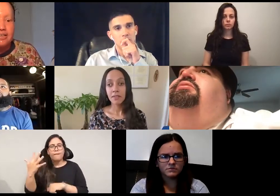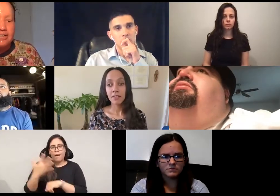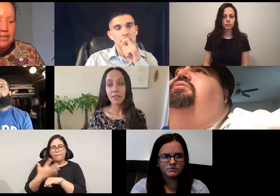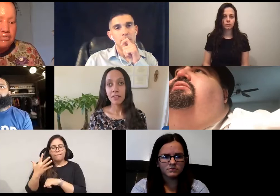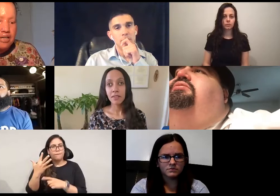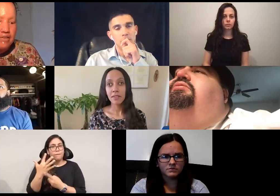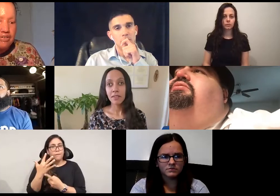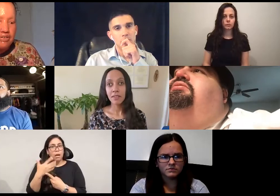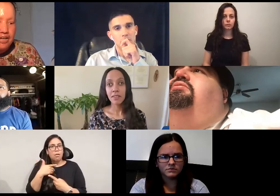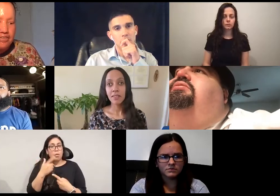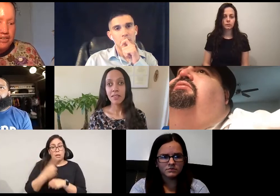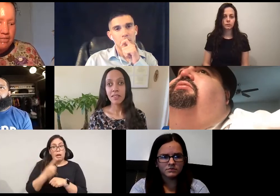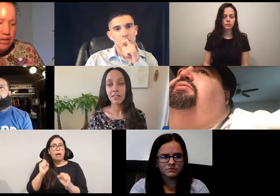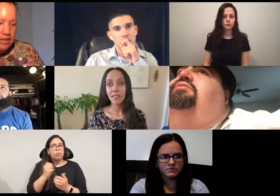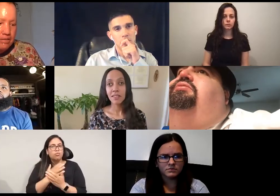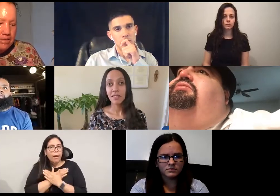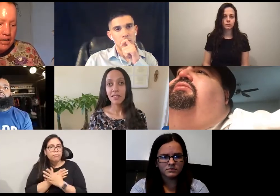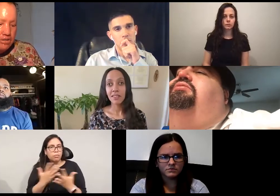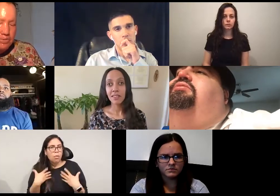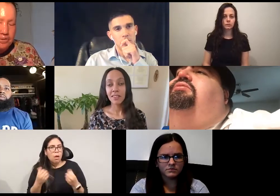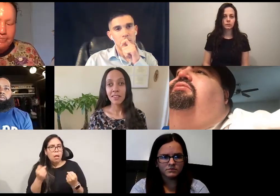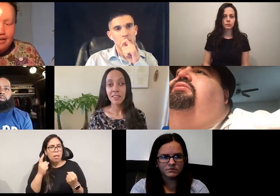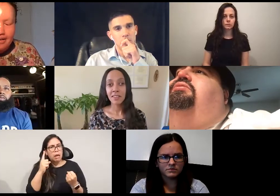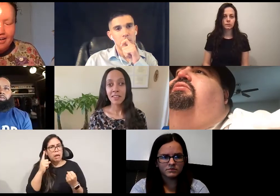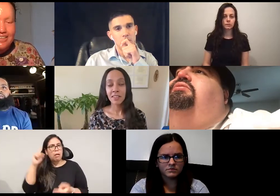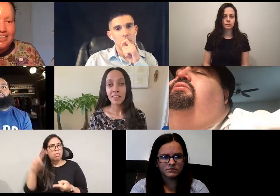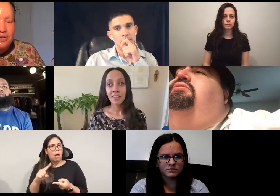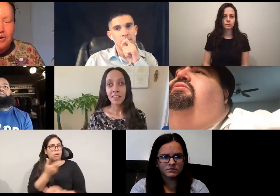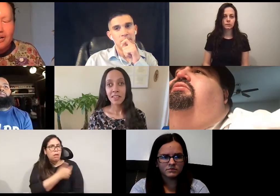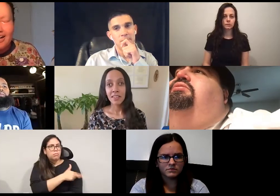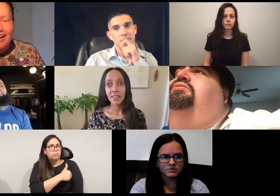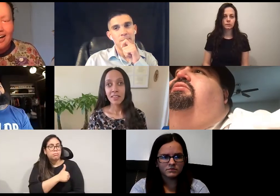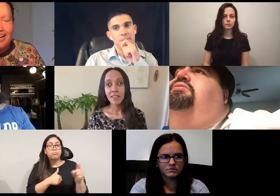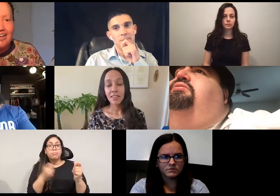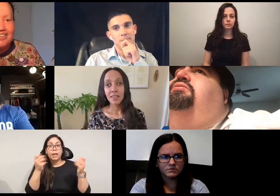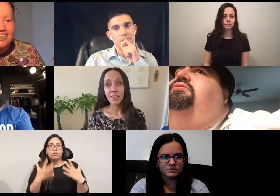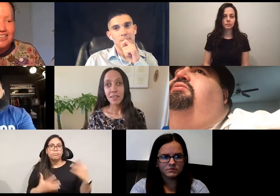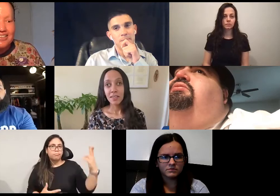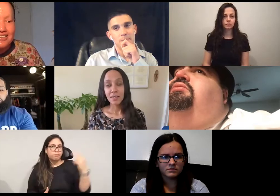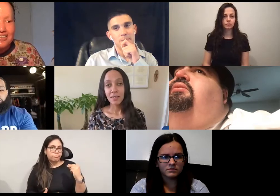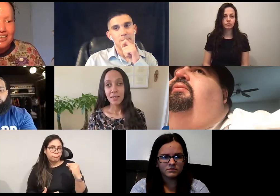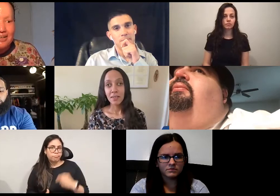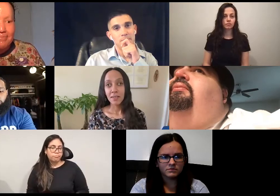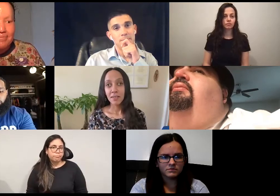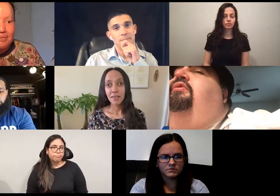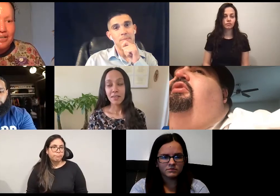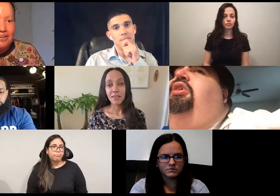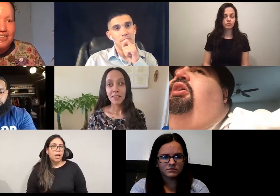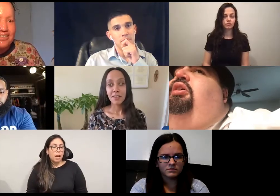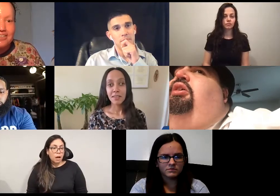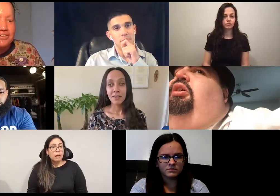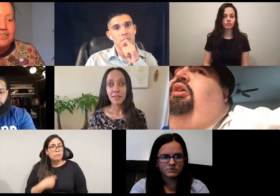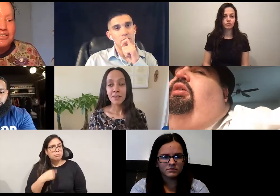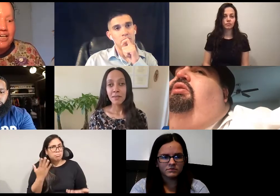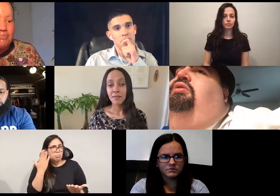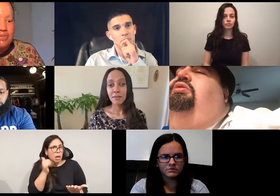I can recover, and I think that might keep me out of hospital. And he said no. And I said, why not? And he